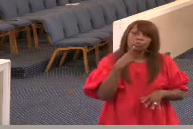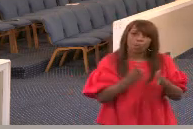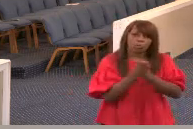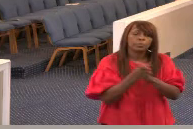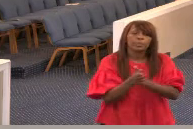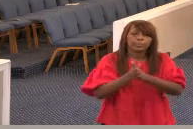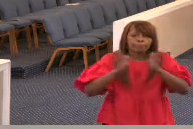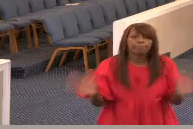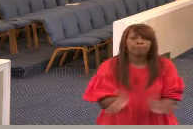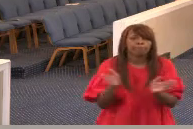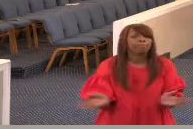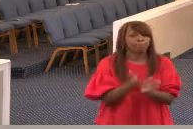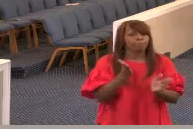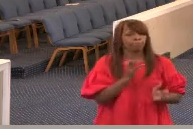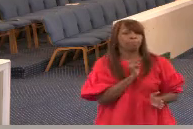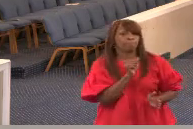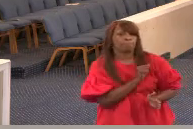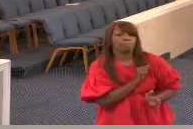cheer.